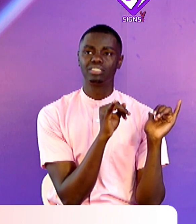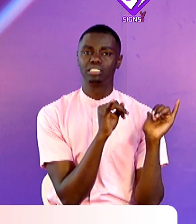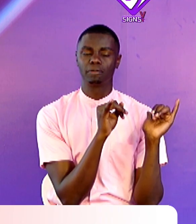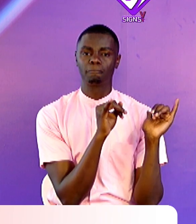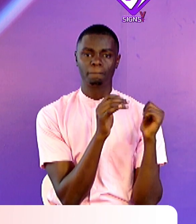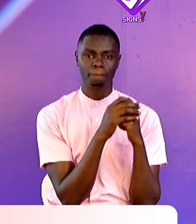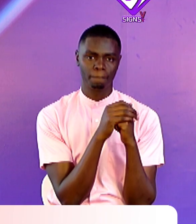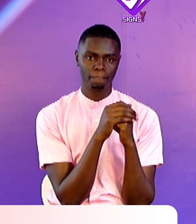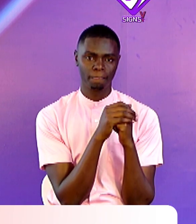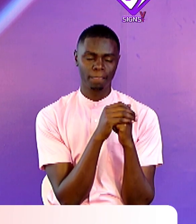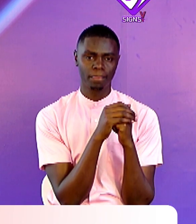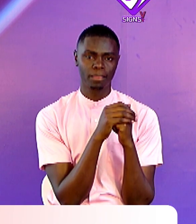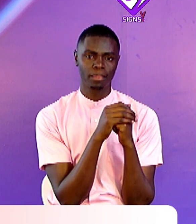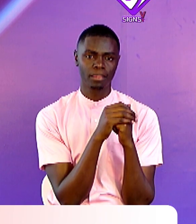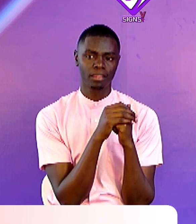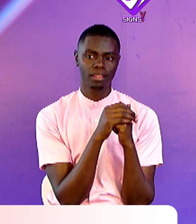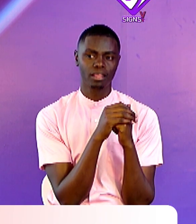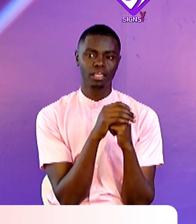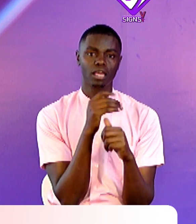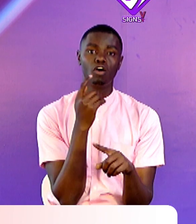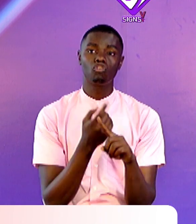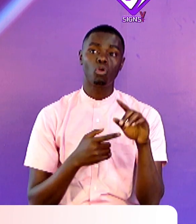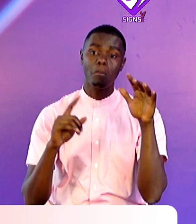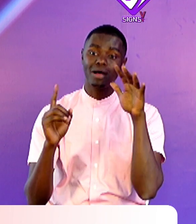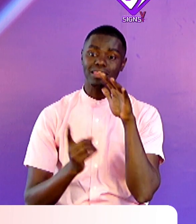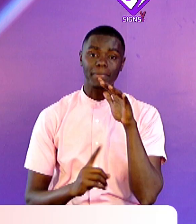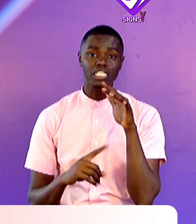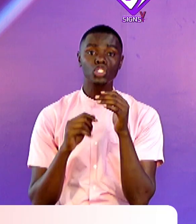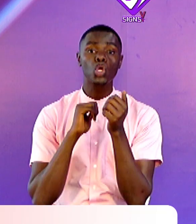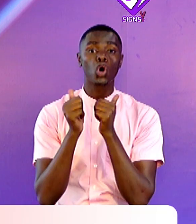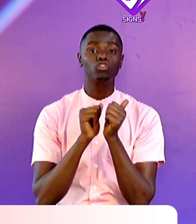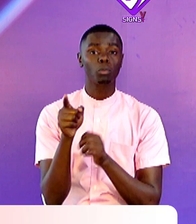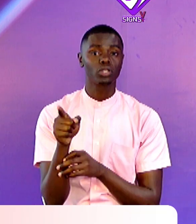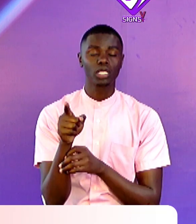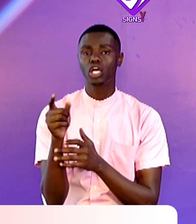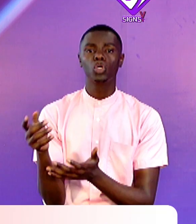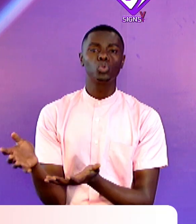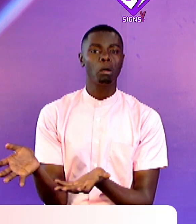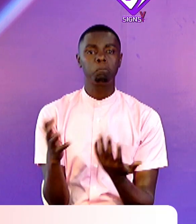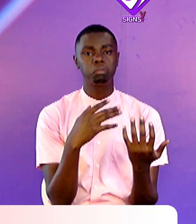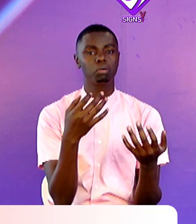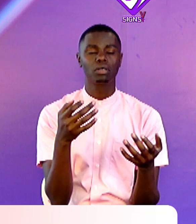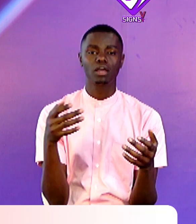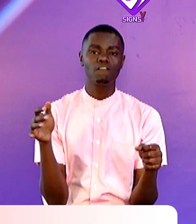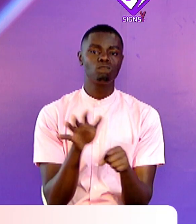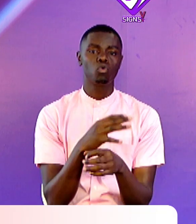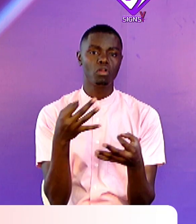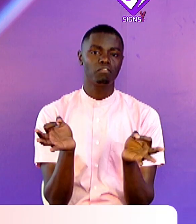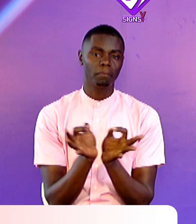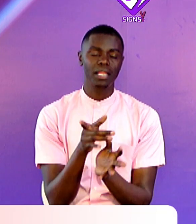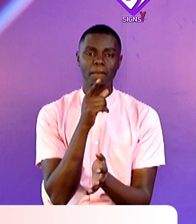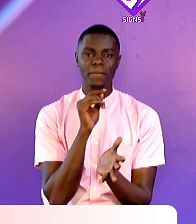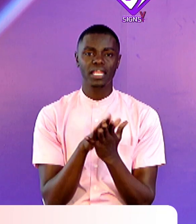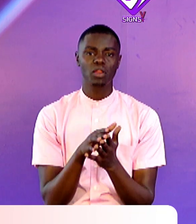done. Right. Exactly. From the ministries of even sports. You are carrying a whole family, men with their girlfriends